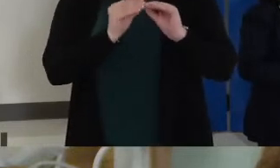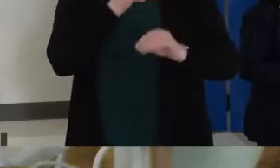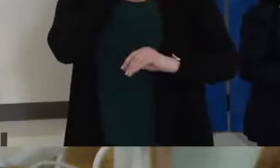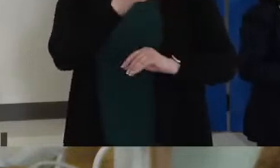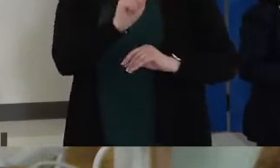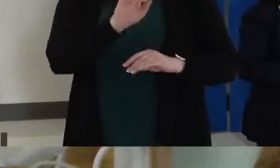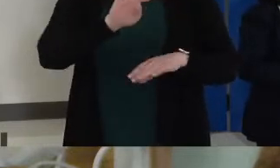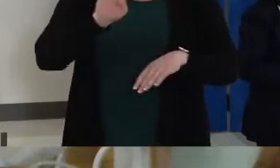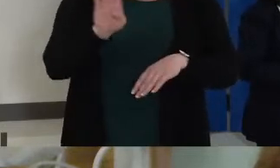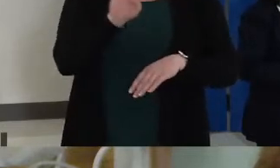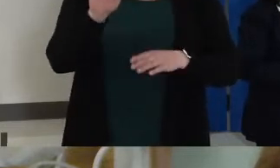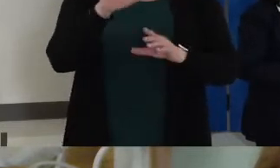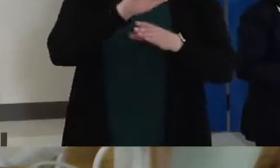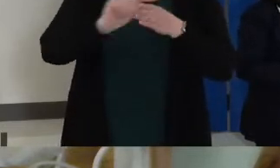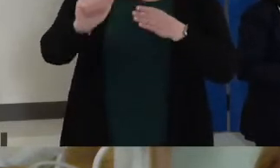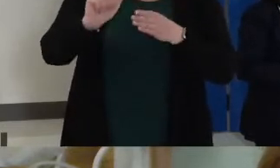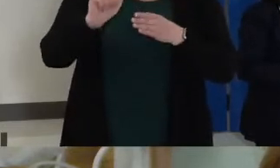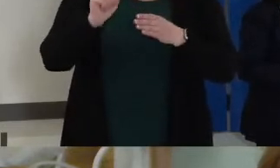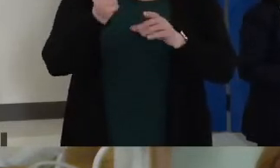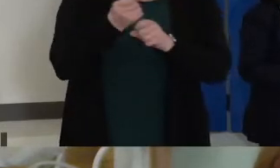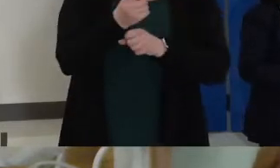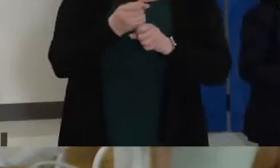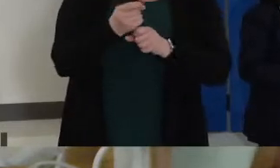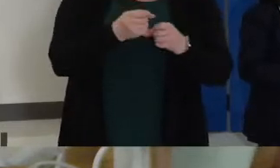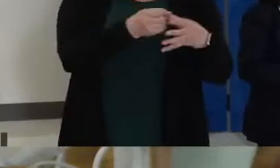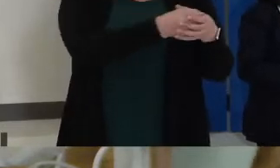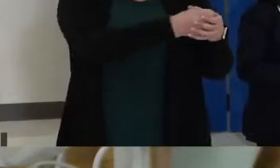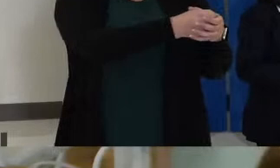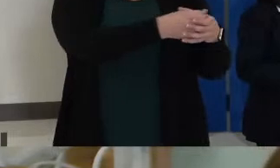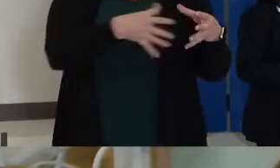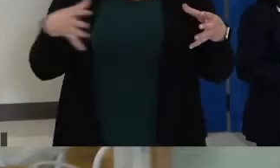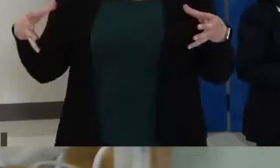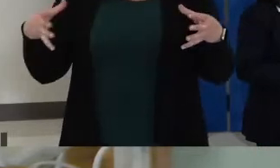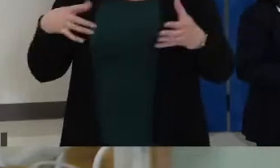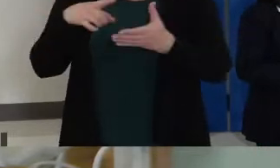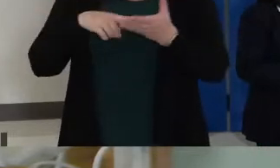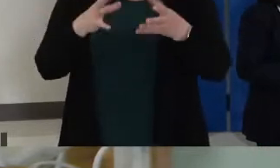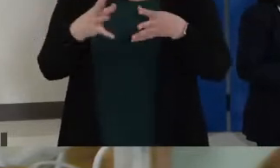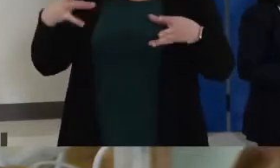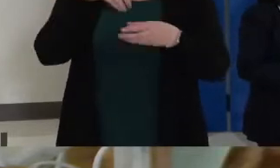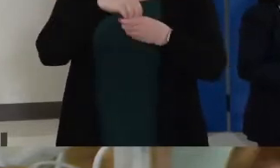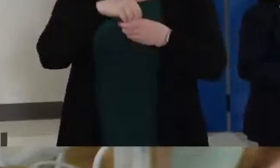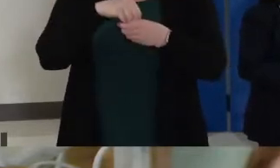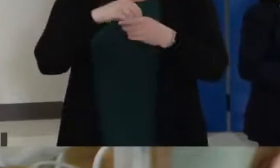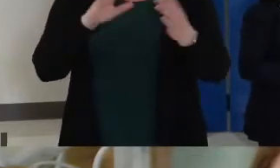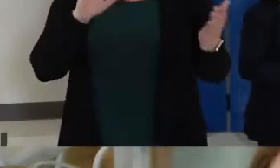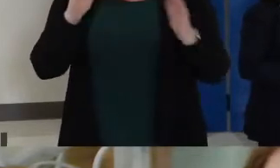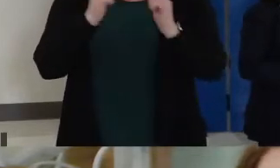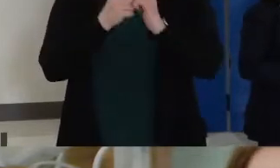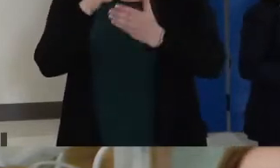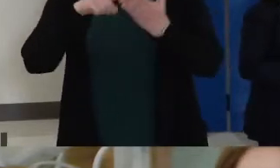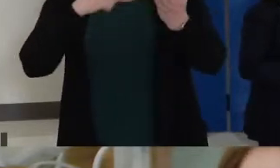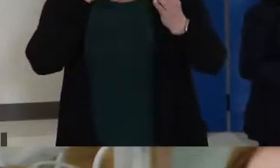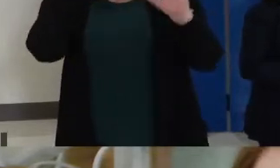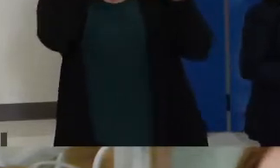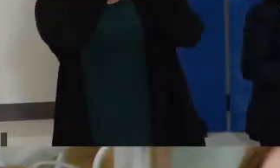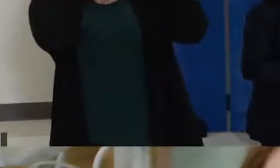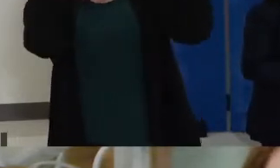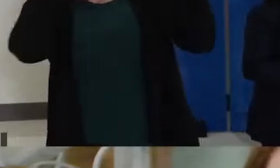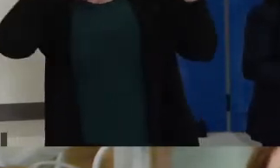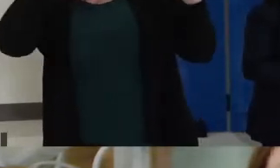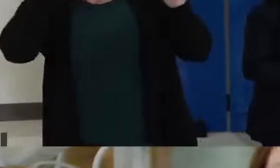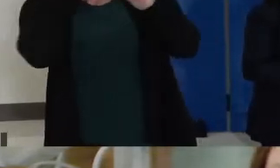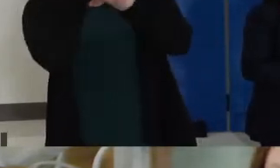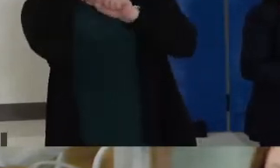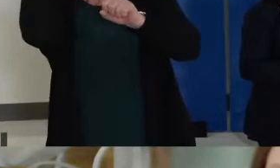billion a year, expanding the scope of what is included in terms of what was originally envisioned 20 years ago in the Mental Health Services